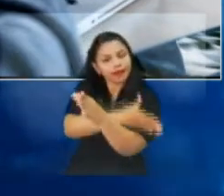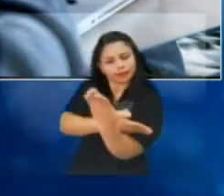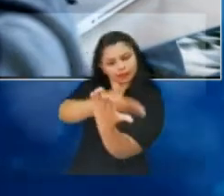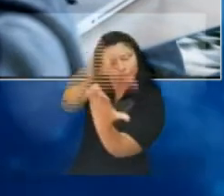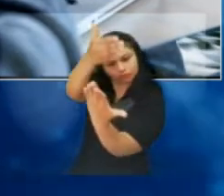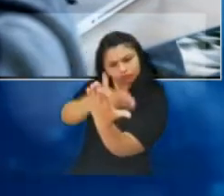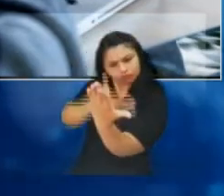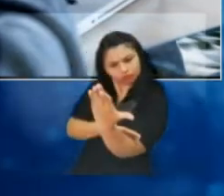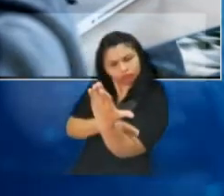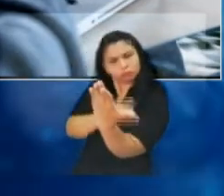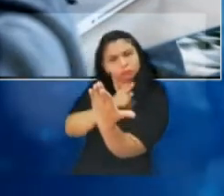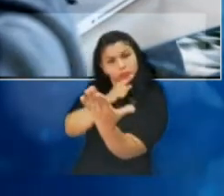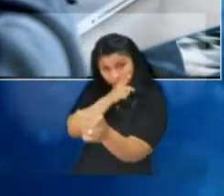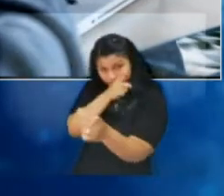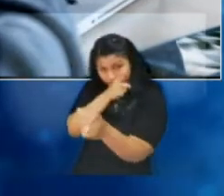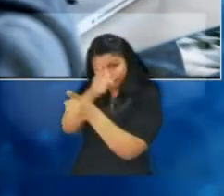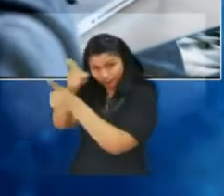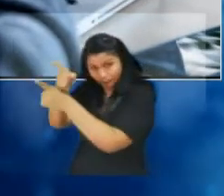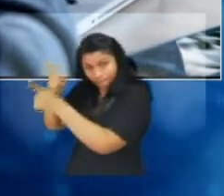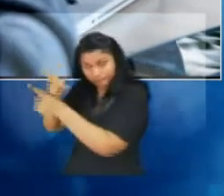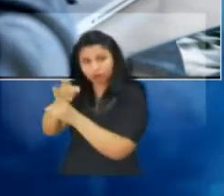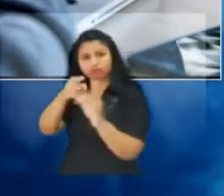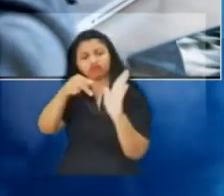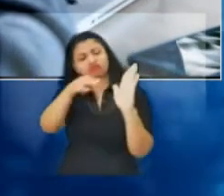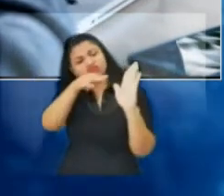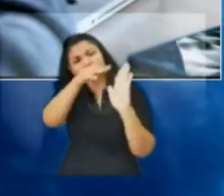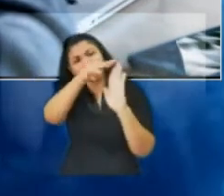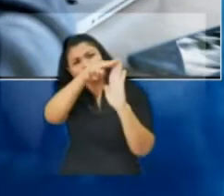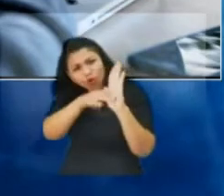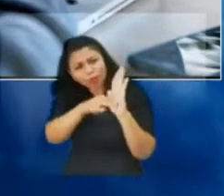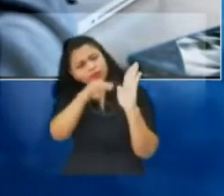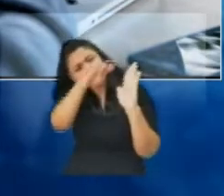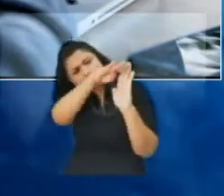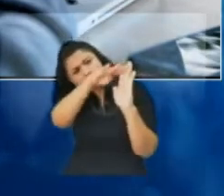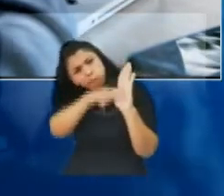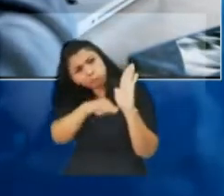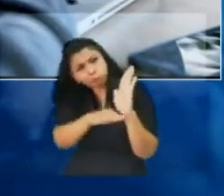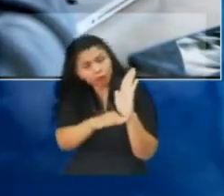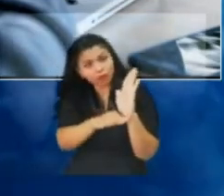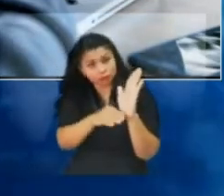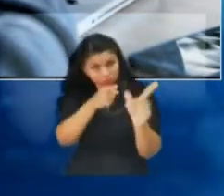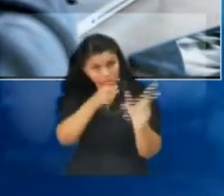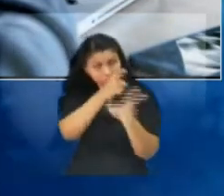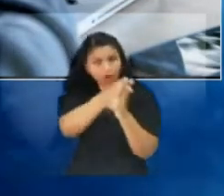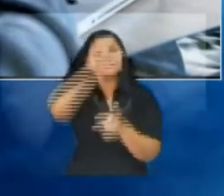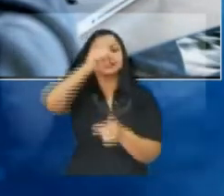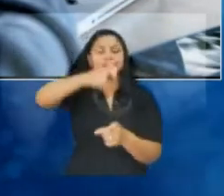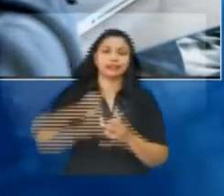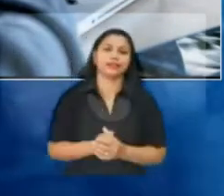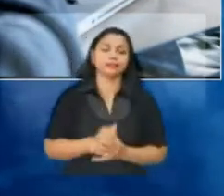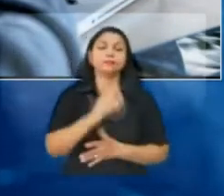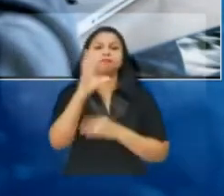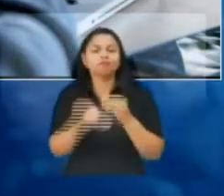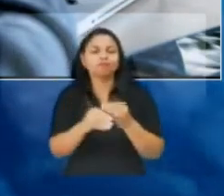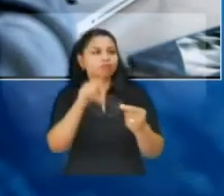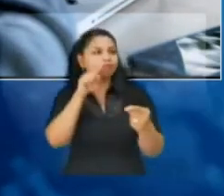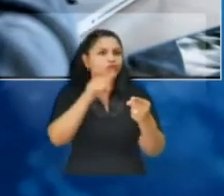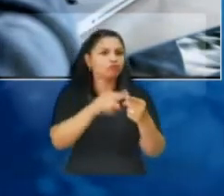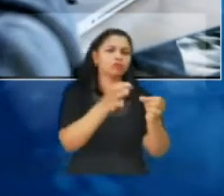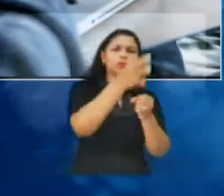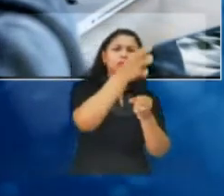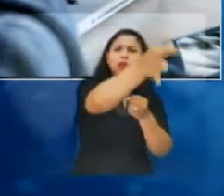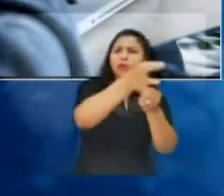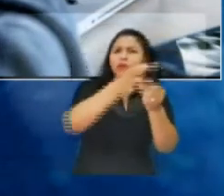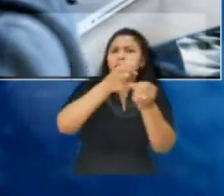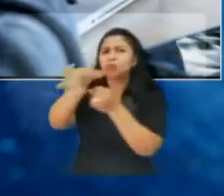para garantizar el cumplimiento de las políticas y los objetivos nacionales. De hecho, ampliar la conectividad de las zonas rurales